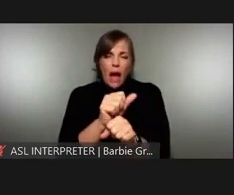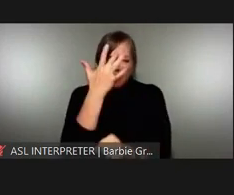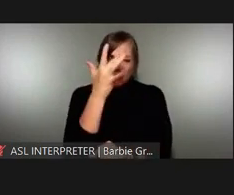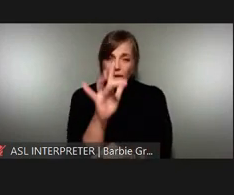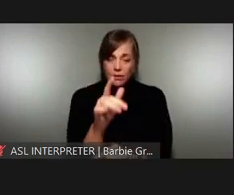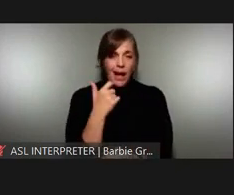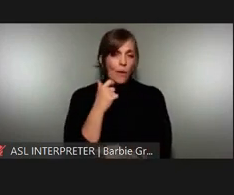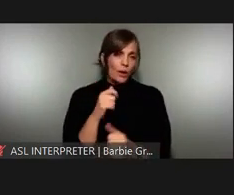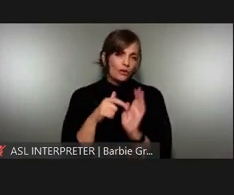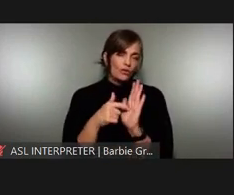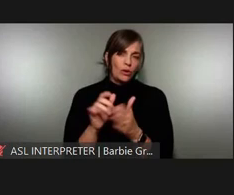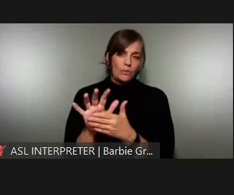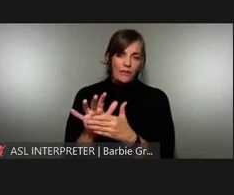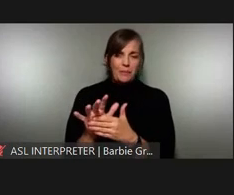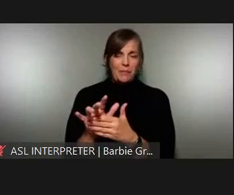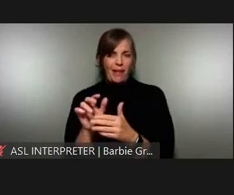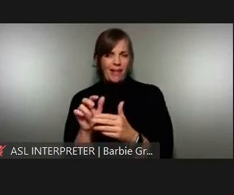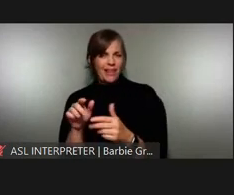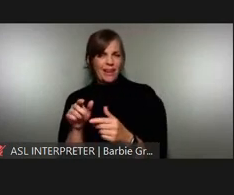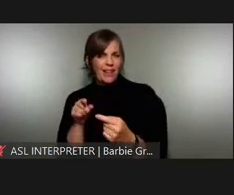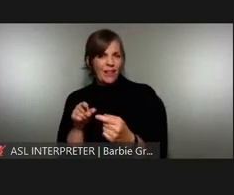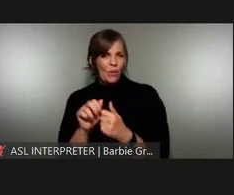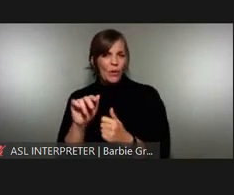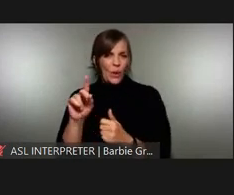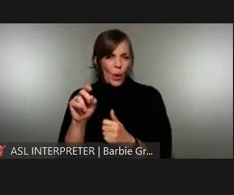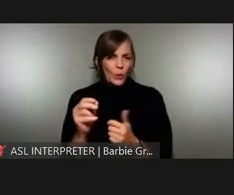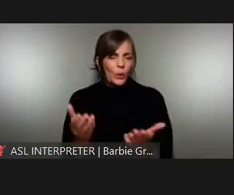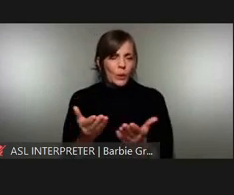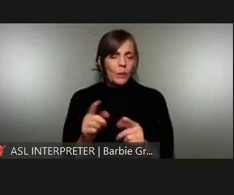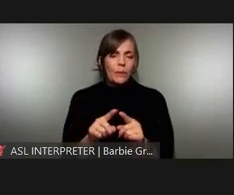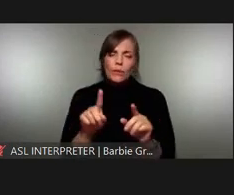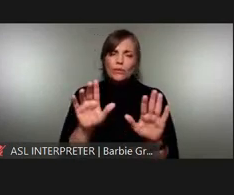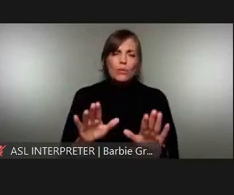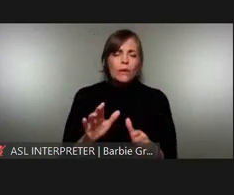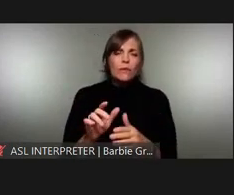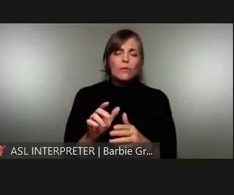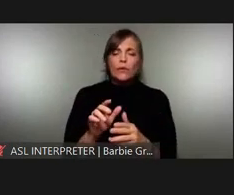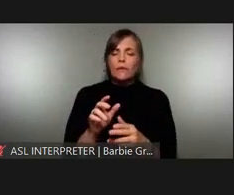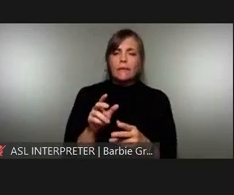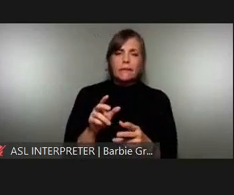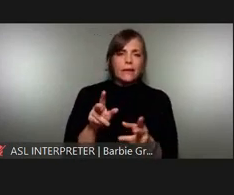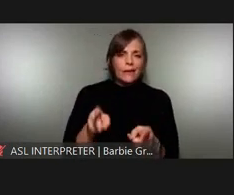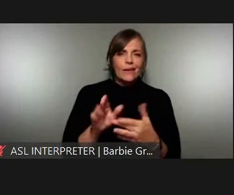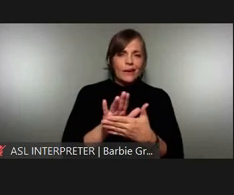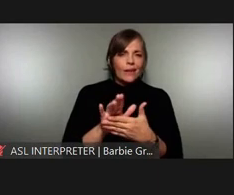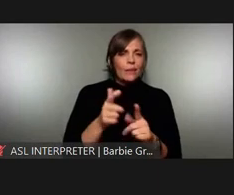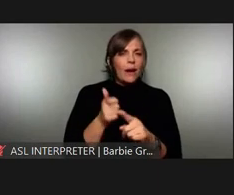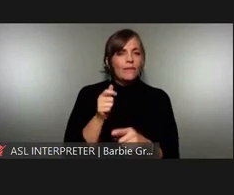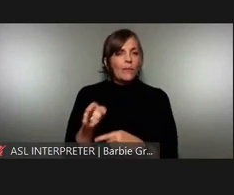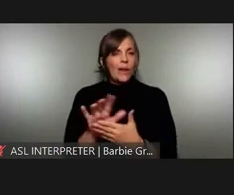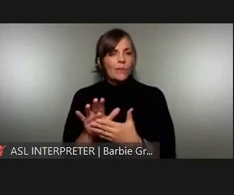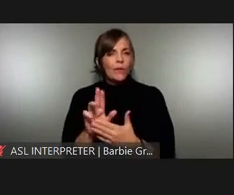clip for you this evening. We're clearly having some audio struggles, but there's a wonderful clip from the movie Up. For those that have kids at home,